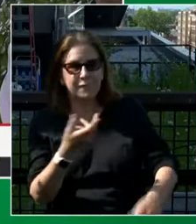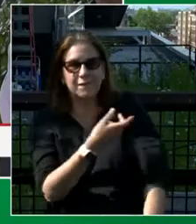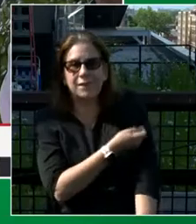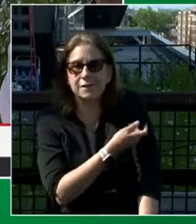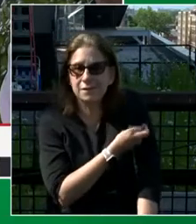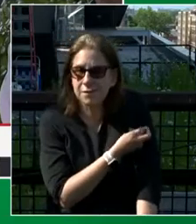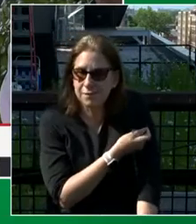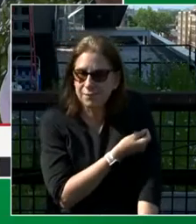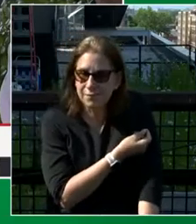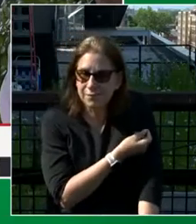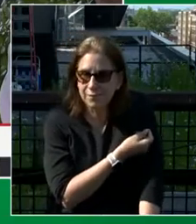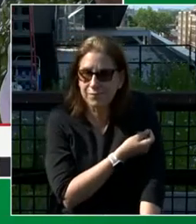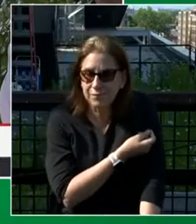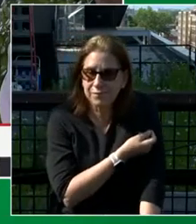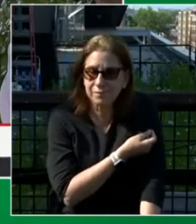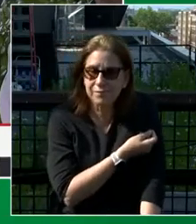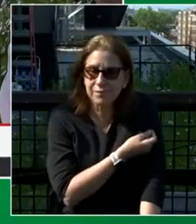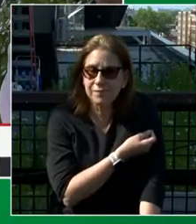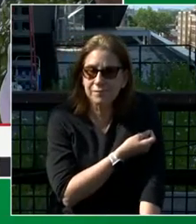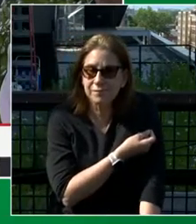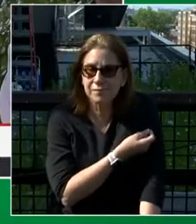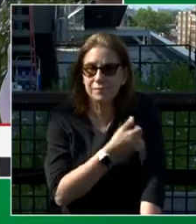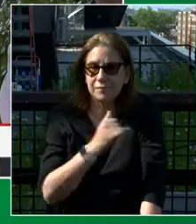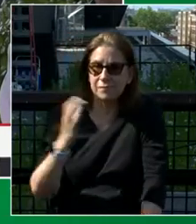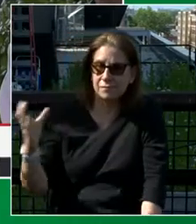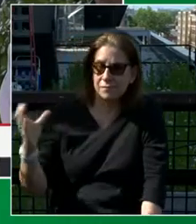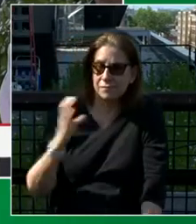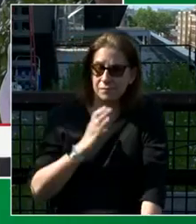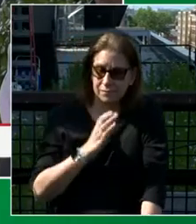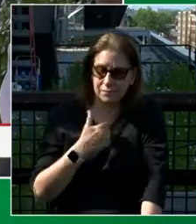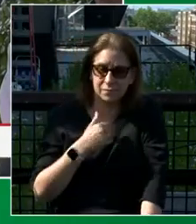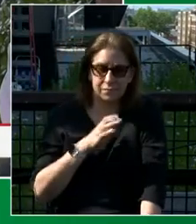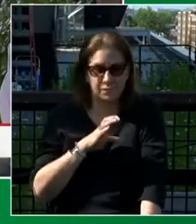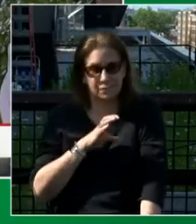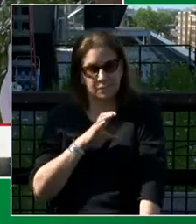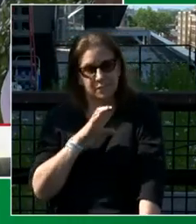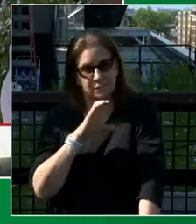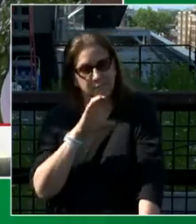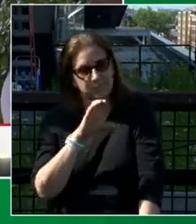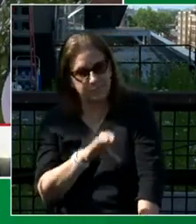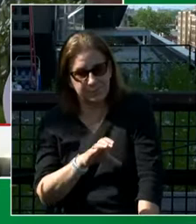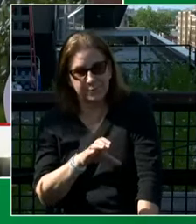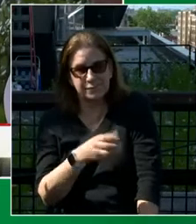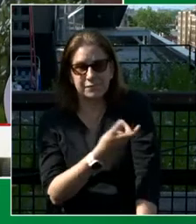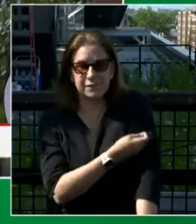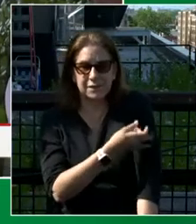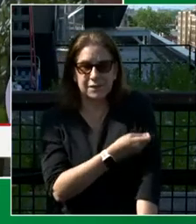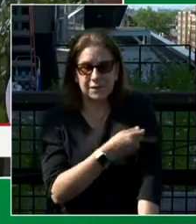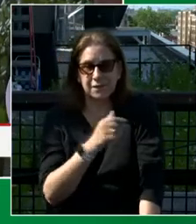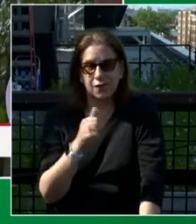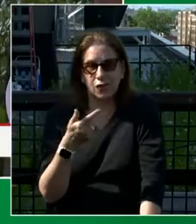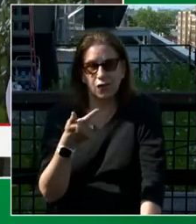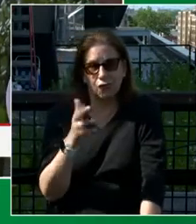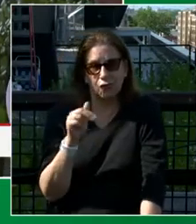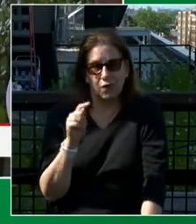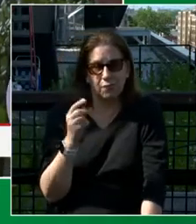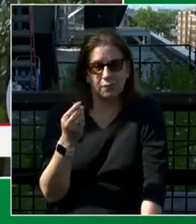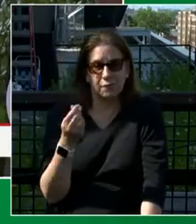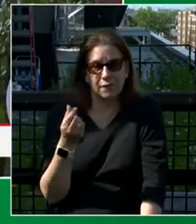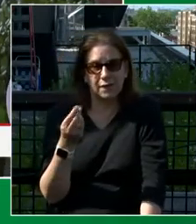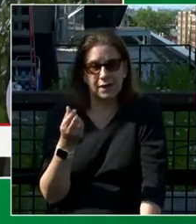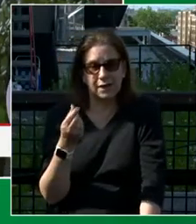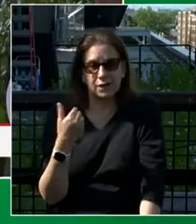end of the year. And I only give the grants as an example of tangible impact, but I've seen a real